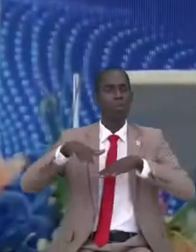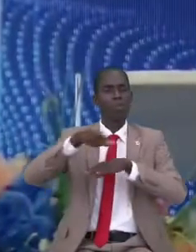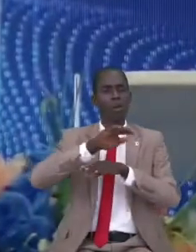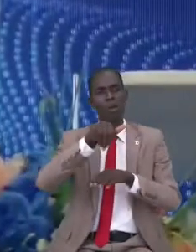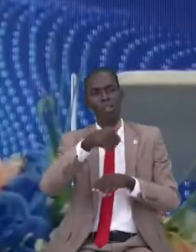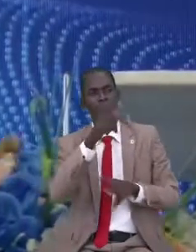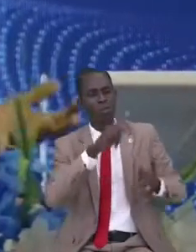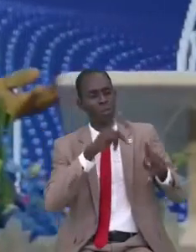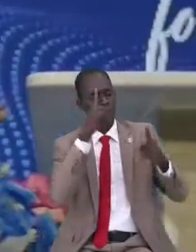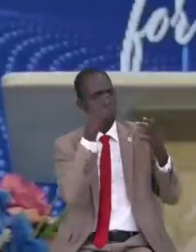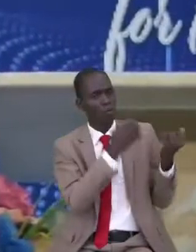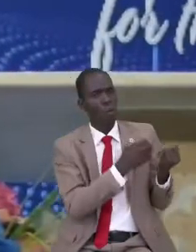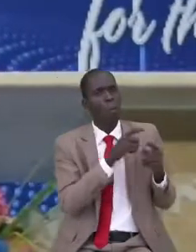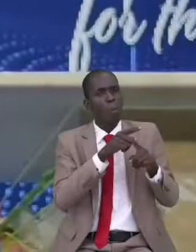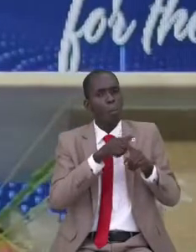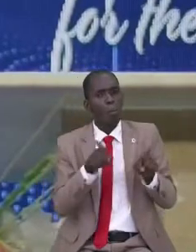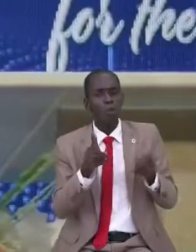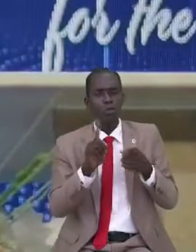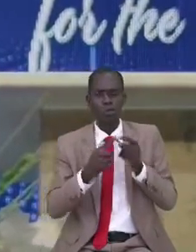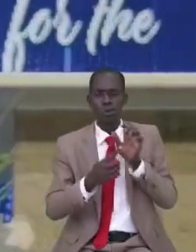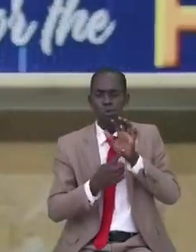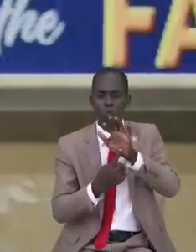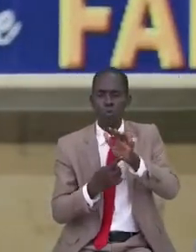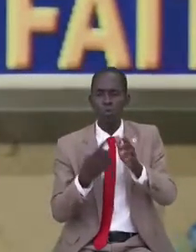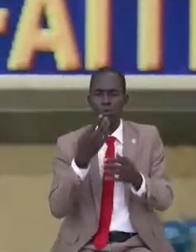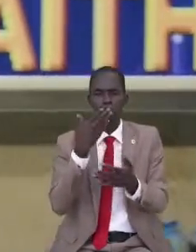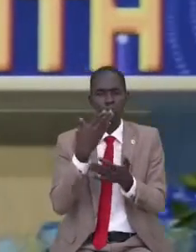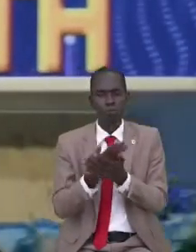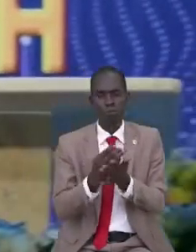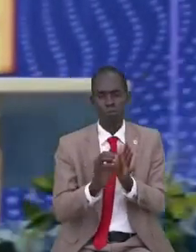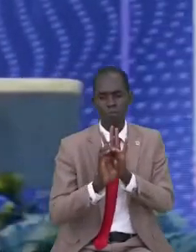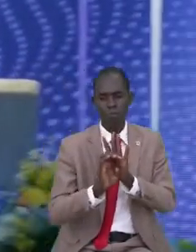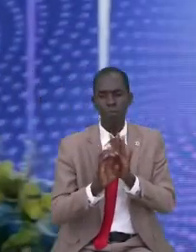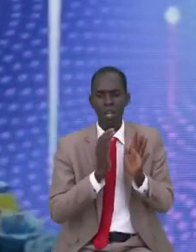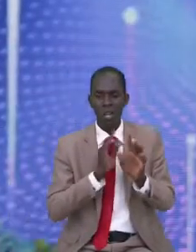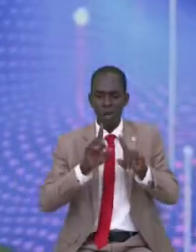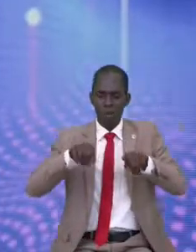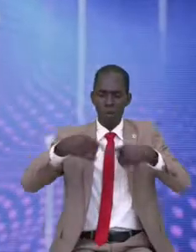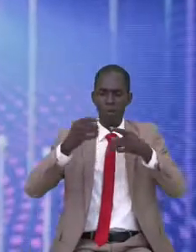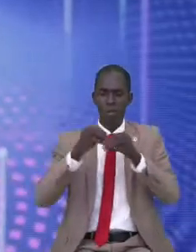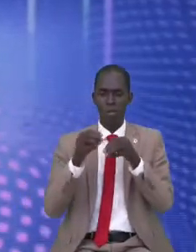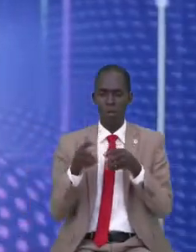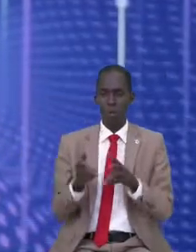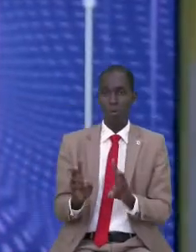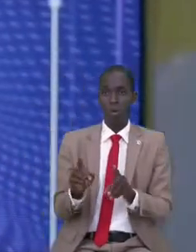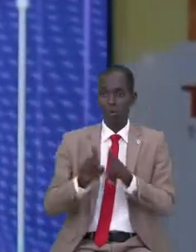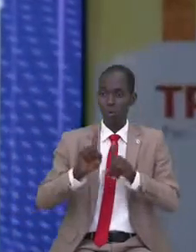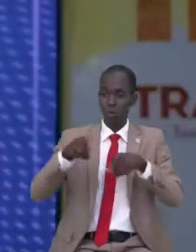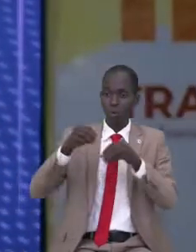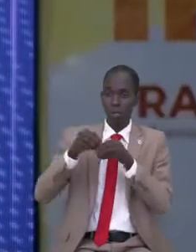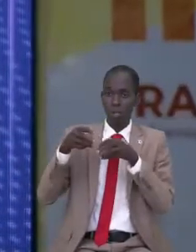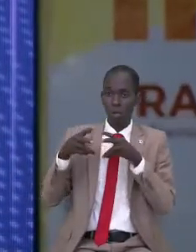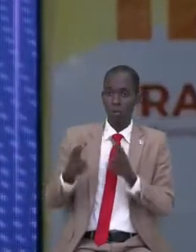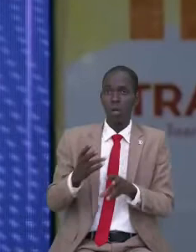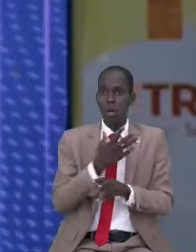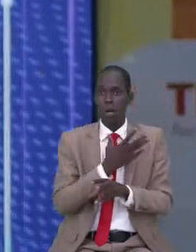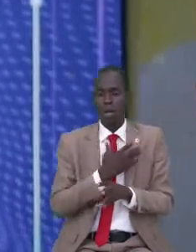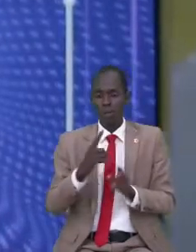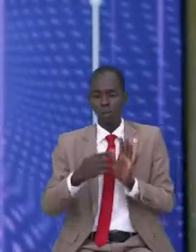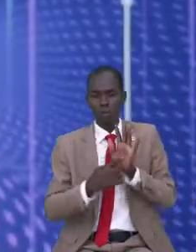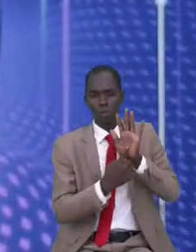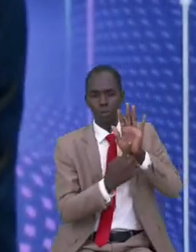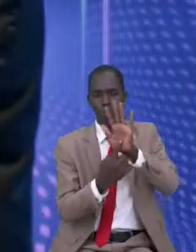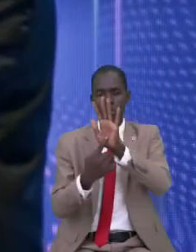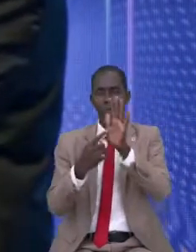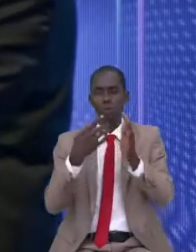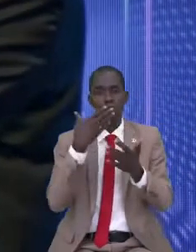leader is to show the example and go in the way. And as you go in the way and you show the example,